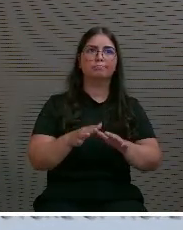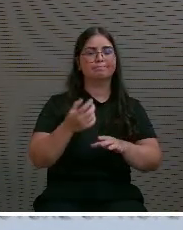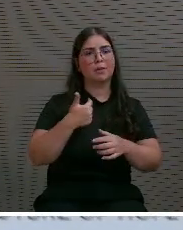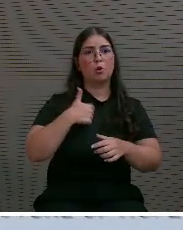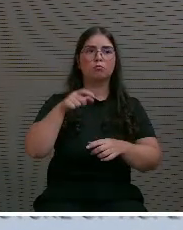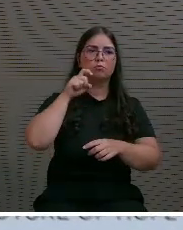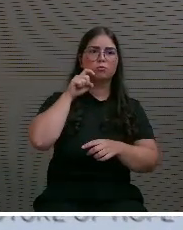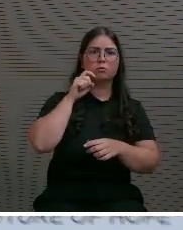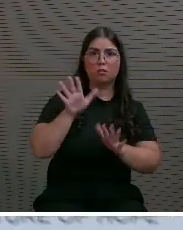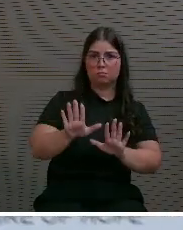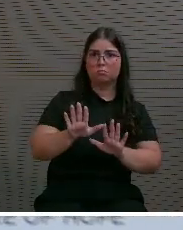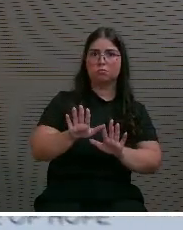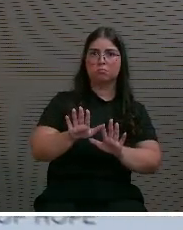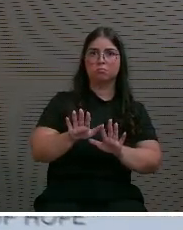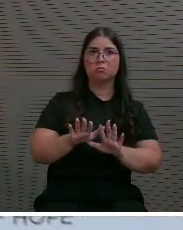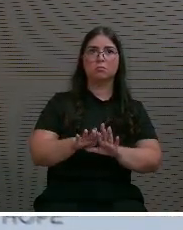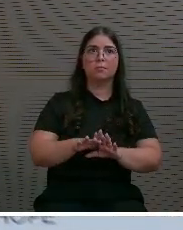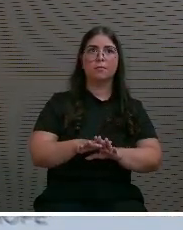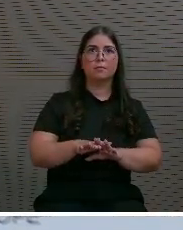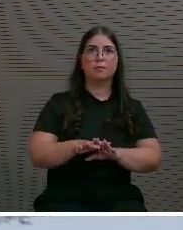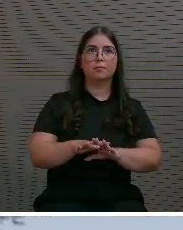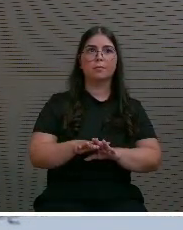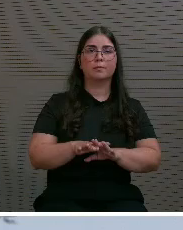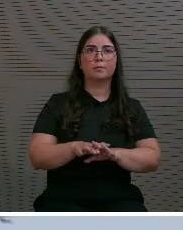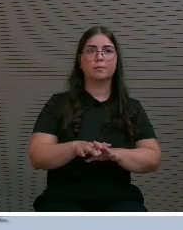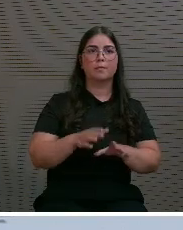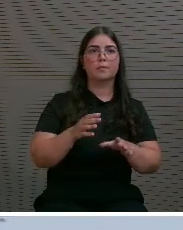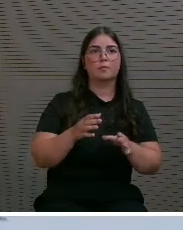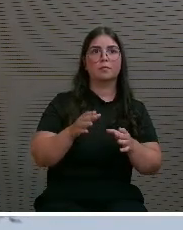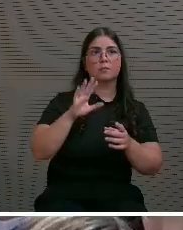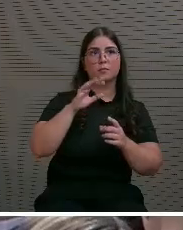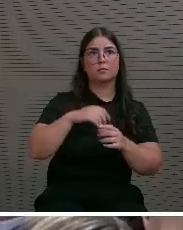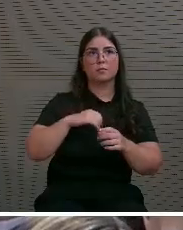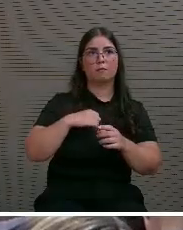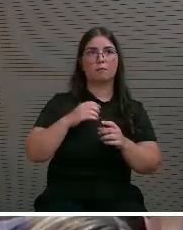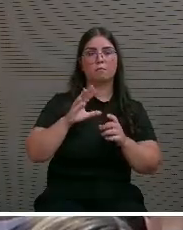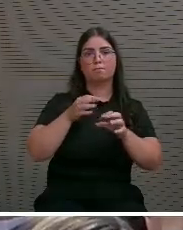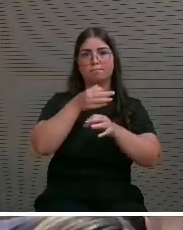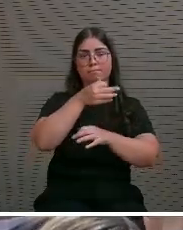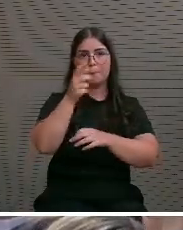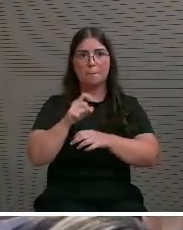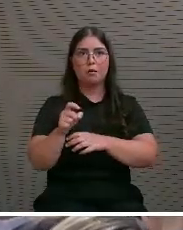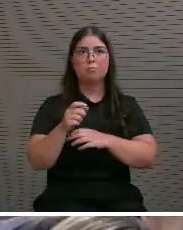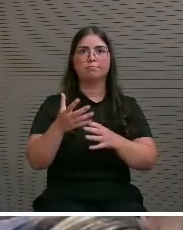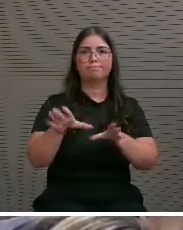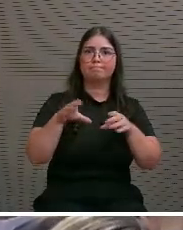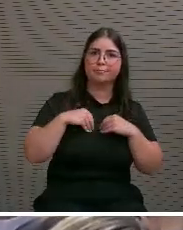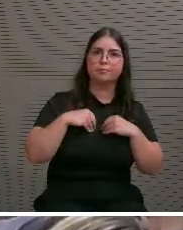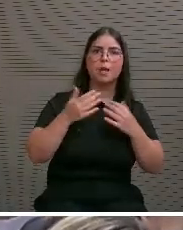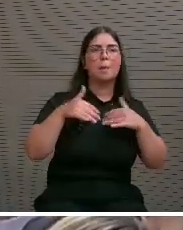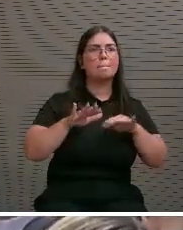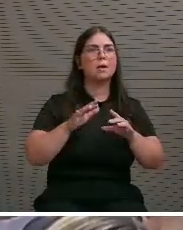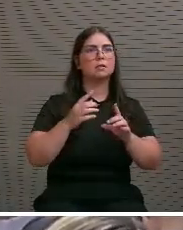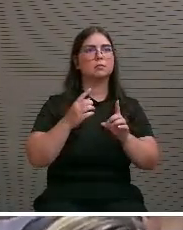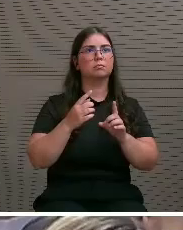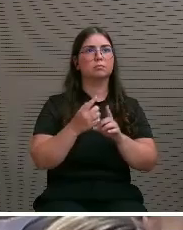took. We have to remember that what's important is not the product, is not the method, rather, but rather